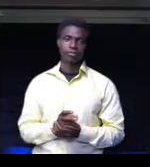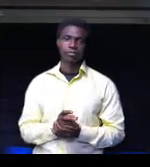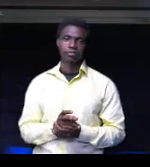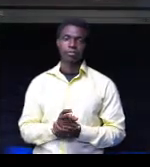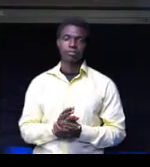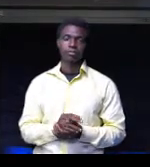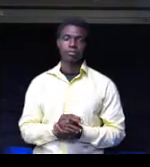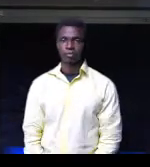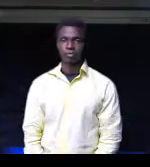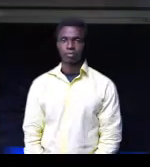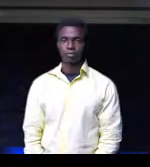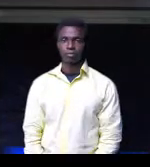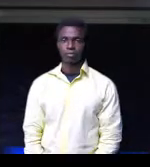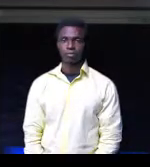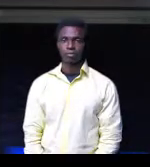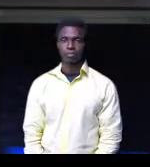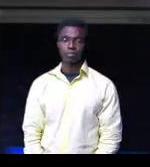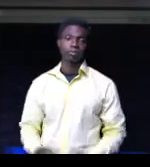down.